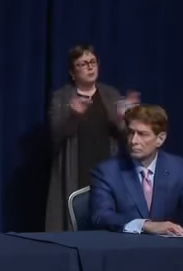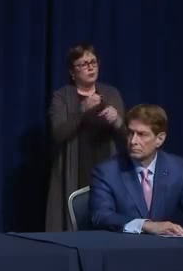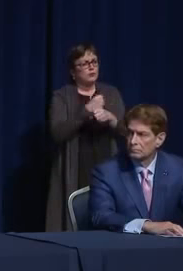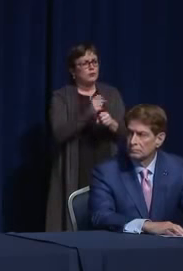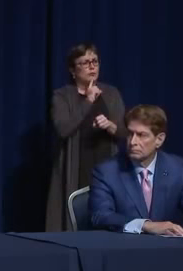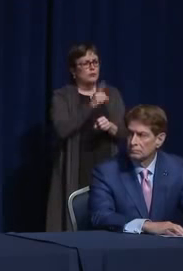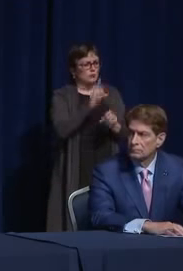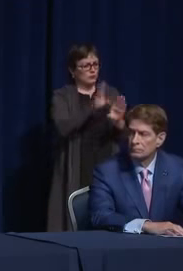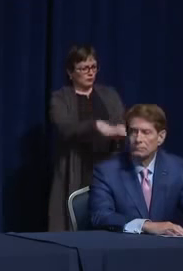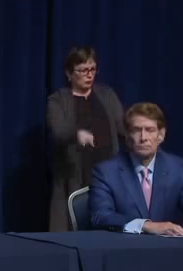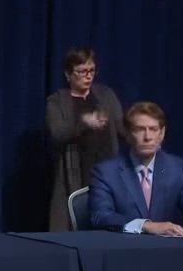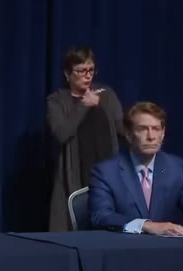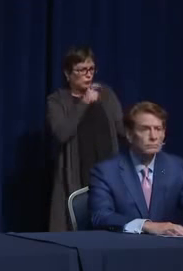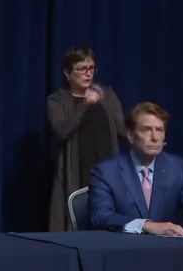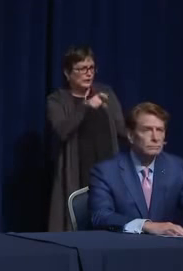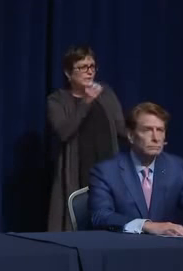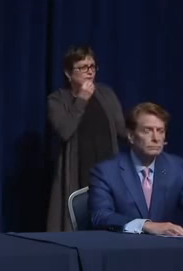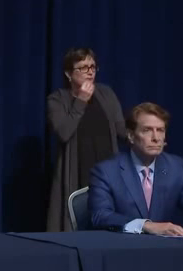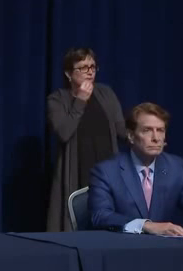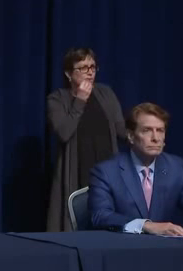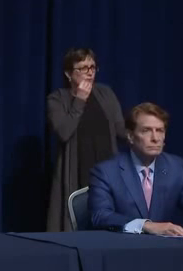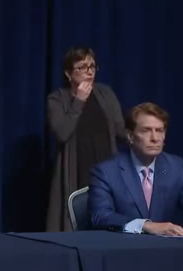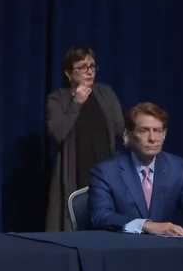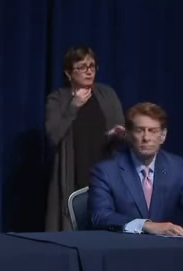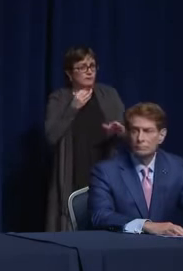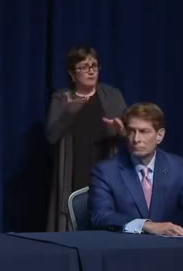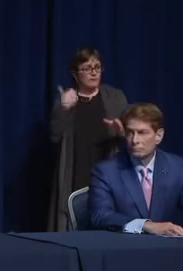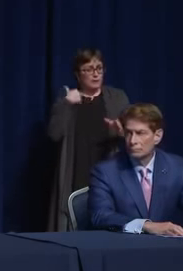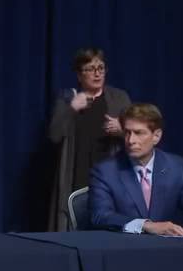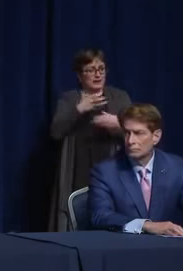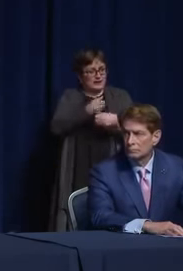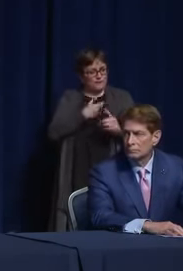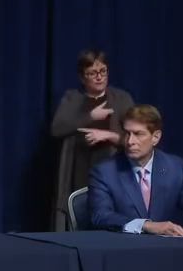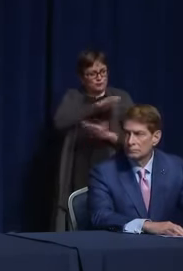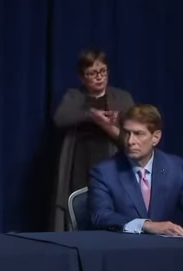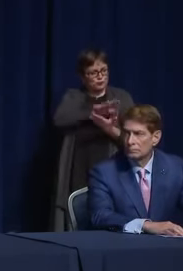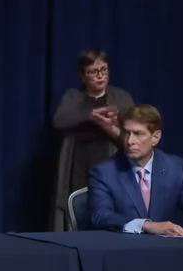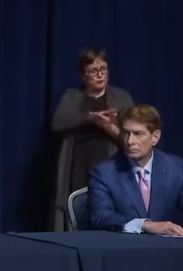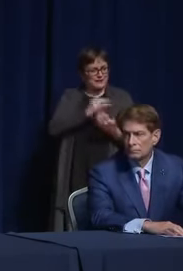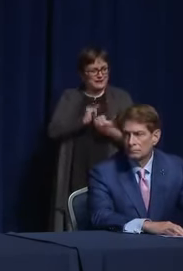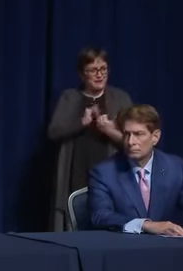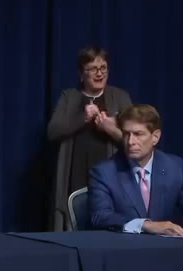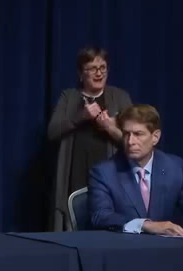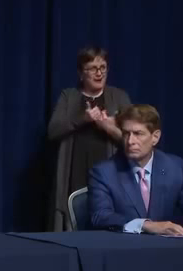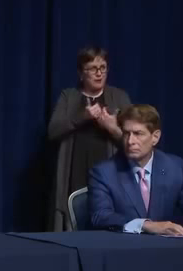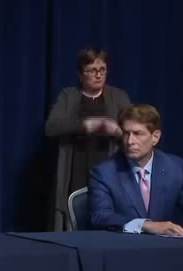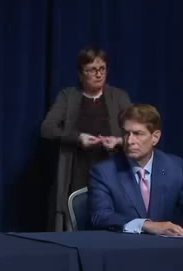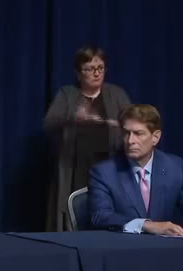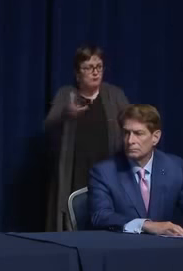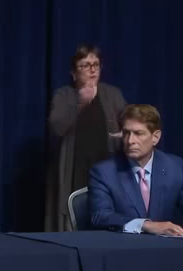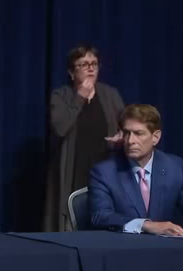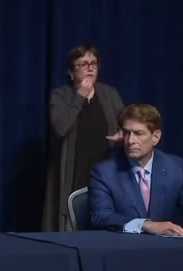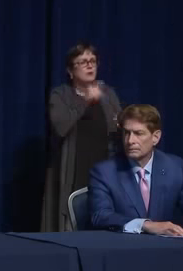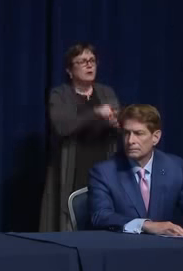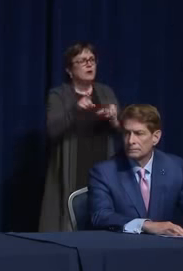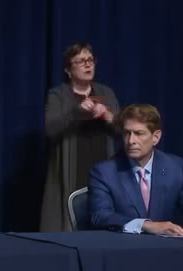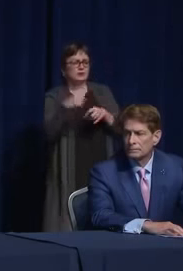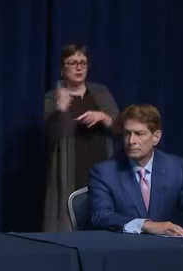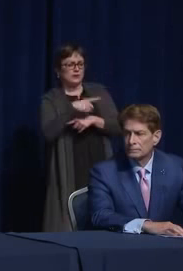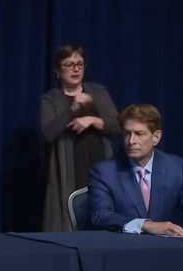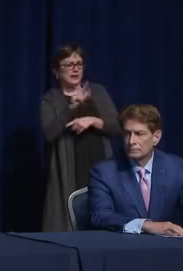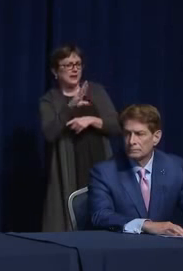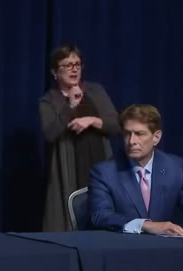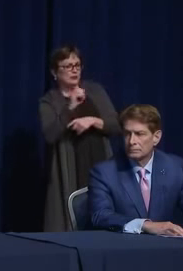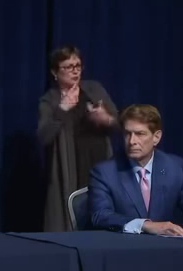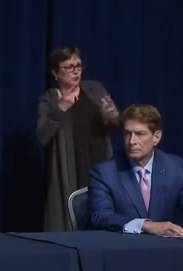to those questions related to remote learning, daycare, etc. And I also asked the educators, as I have asked in each of